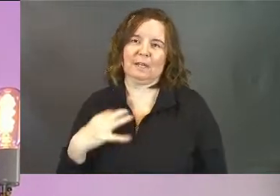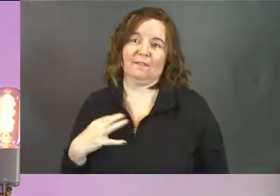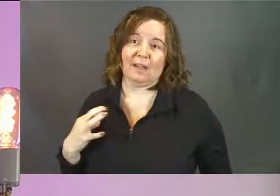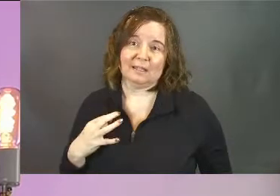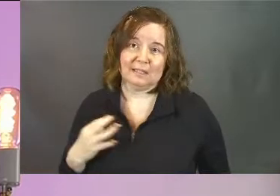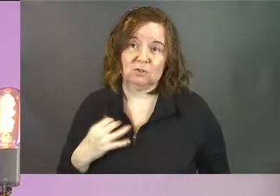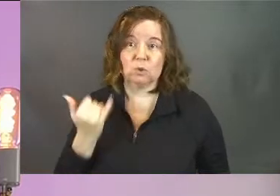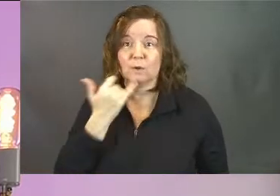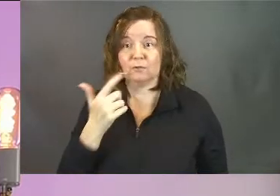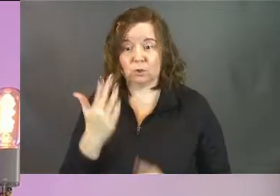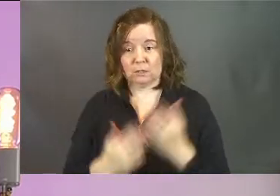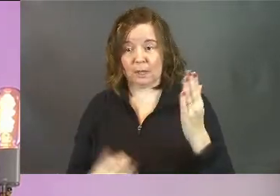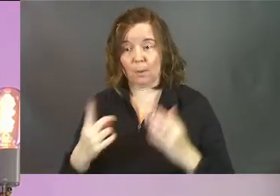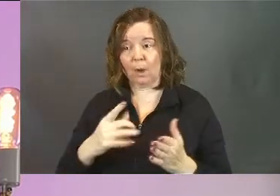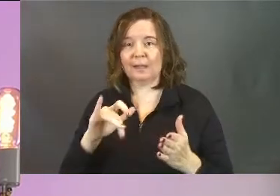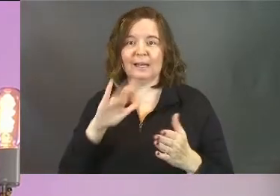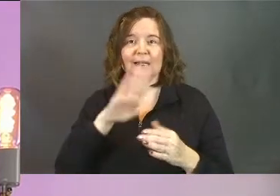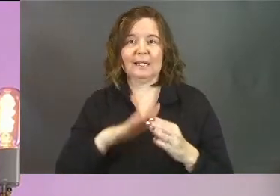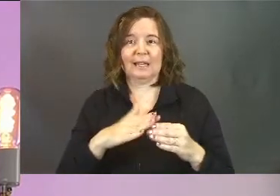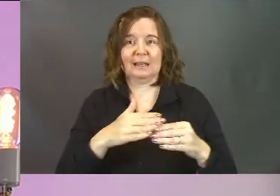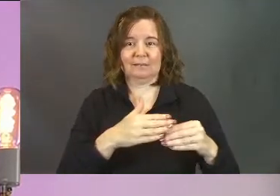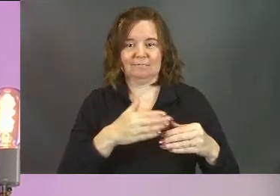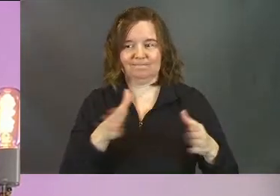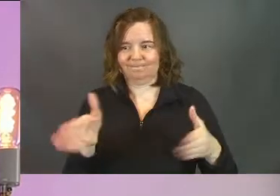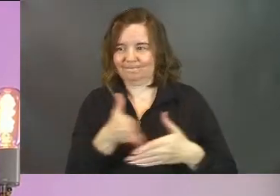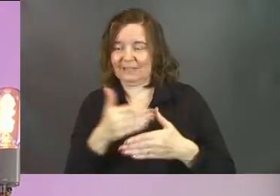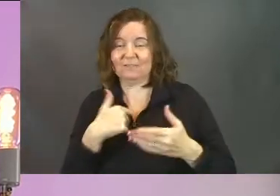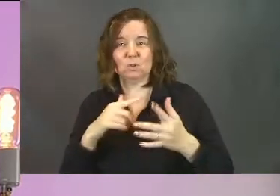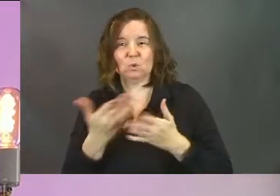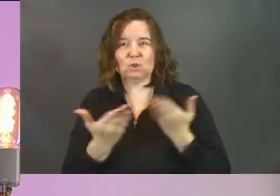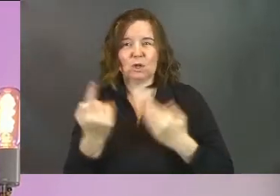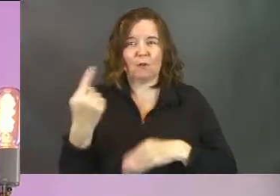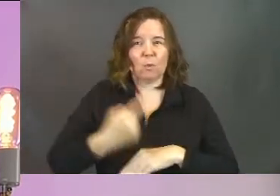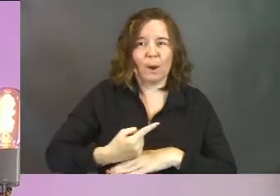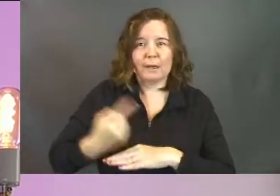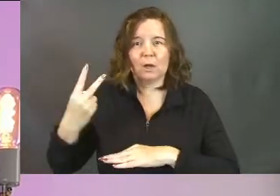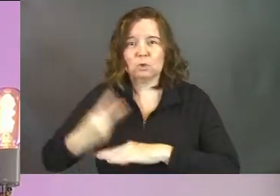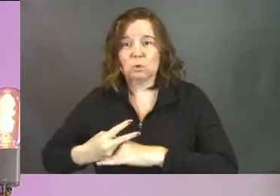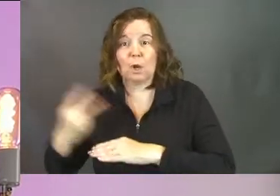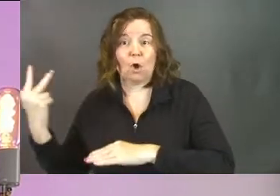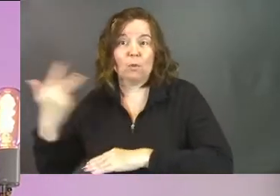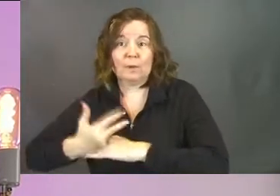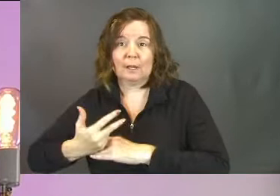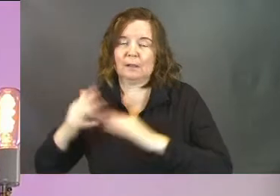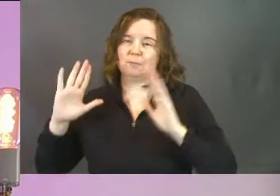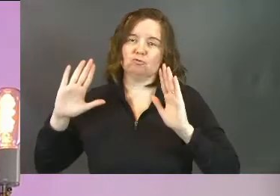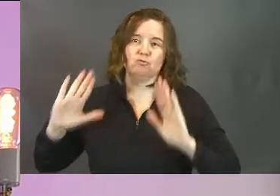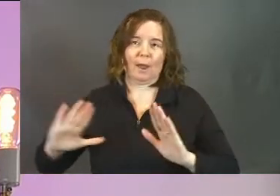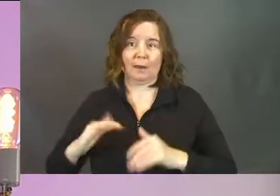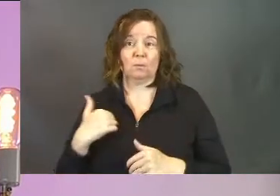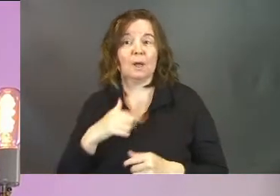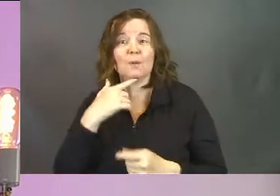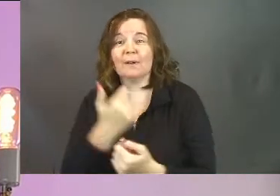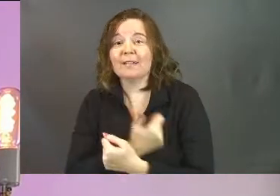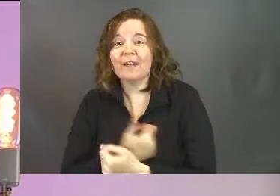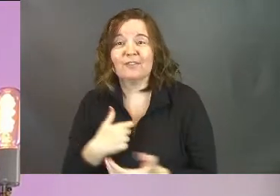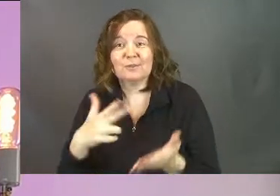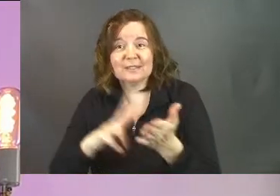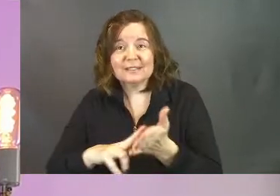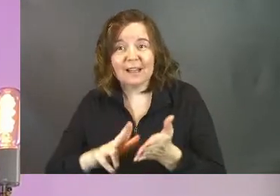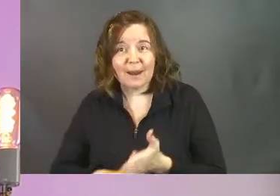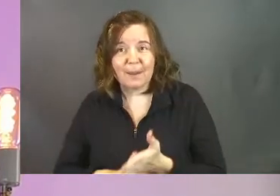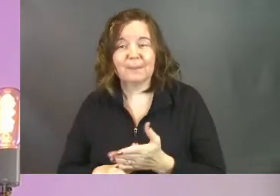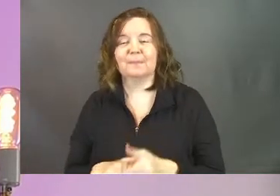volunteers. So if you're someone that in those windows, even if you can just serve 1 day or 2 days or all 3 days would be great. We would love for you to sign